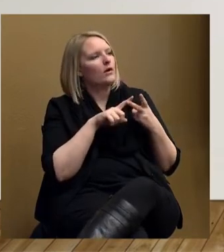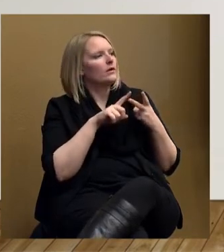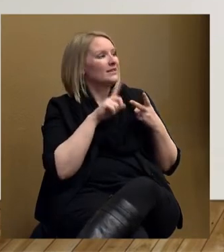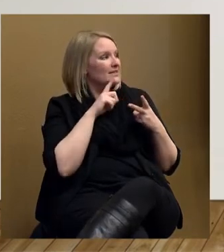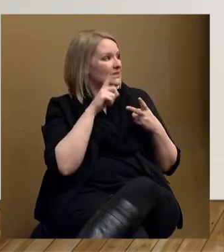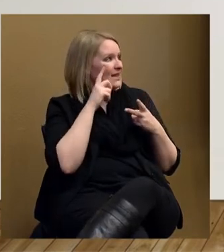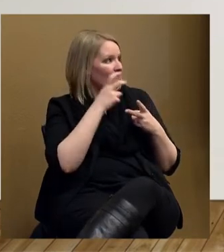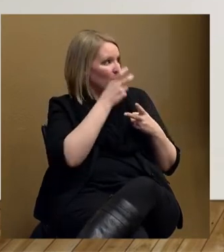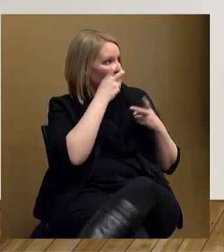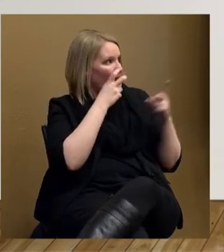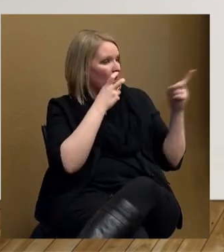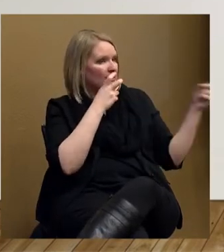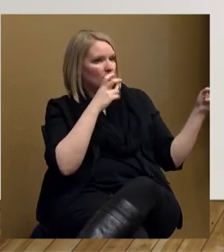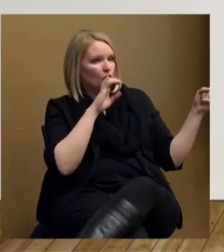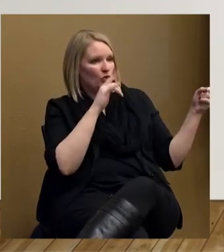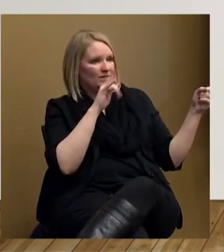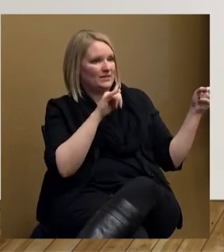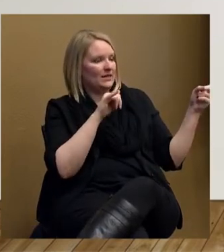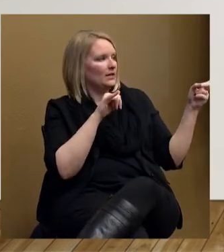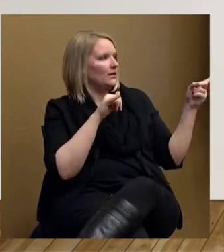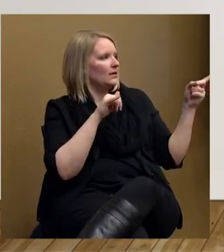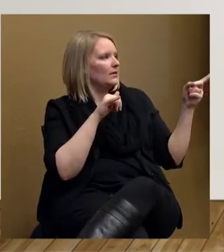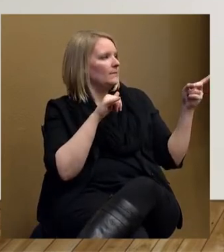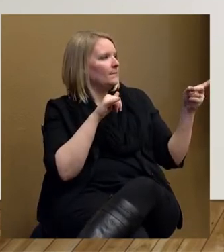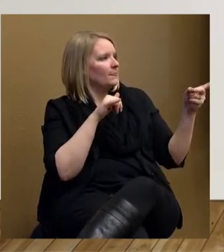that will go to Christy. Yes, ma'am?